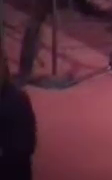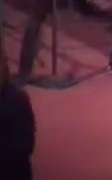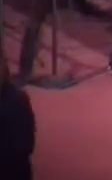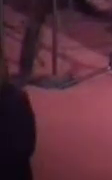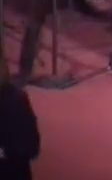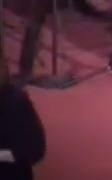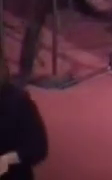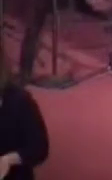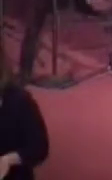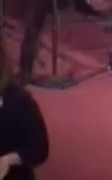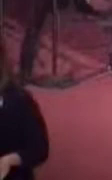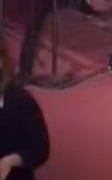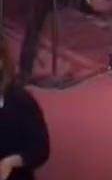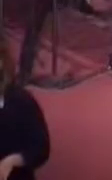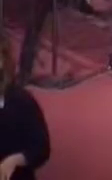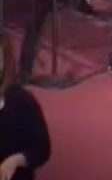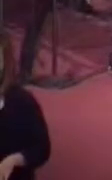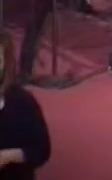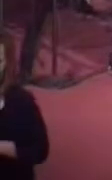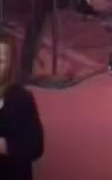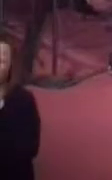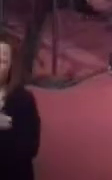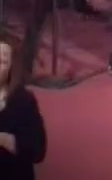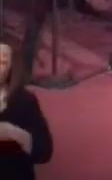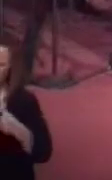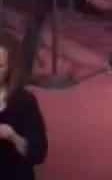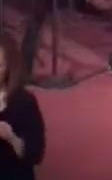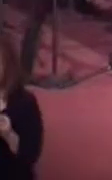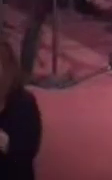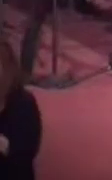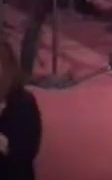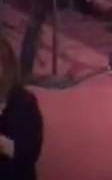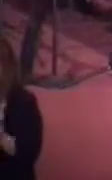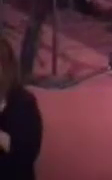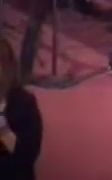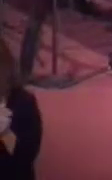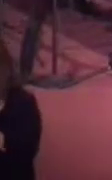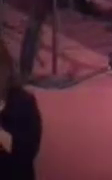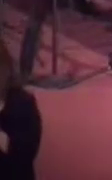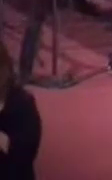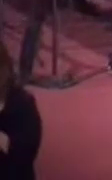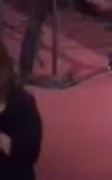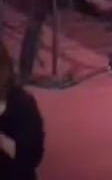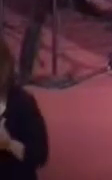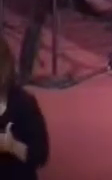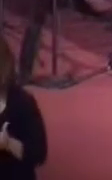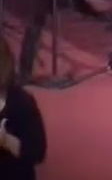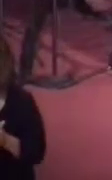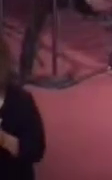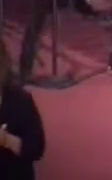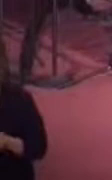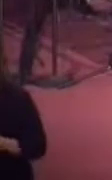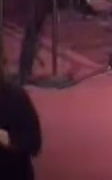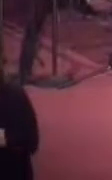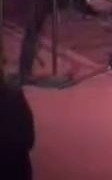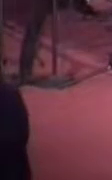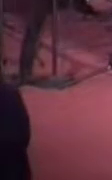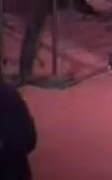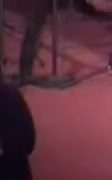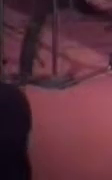then King Darius spends the rest of the day trying to figure out how to get rid of it. And just before he goes to bed, they come knocking on his